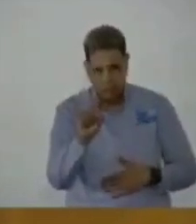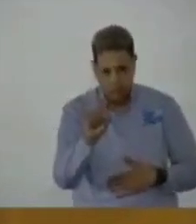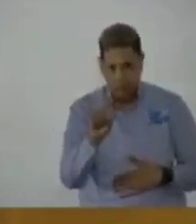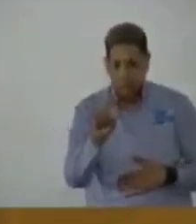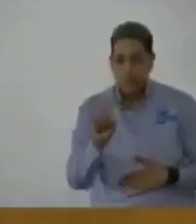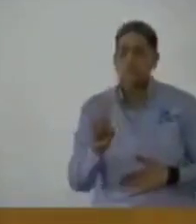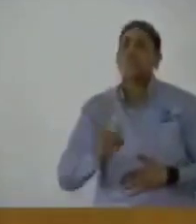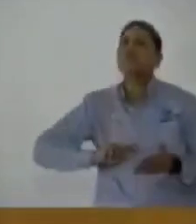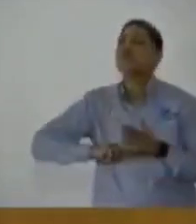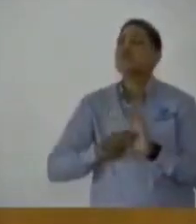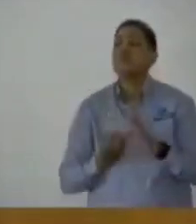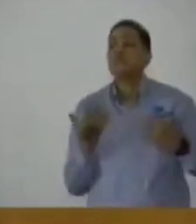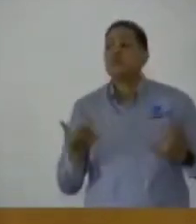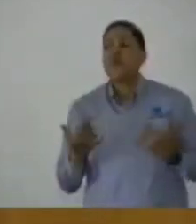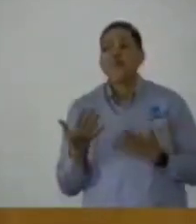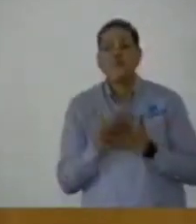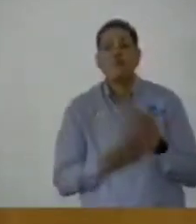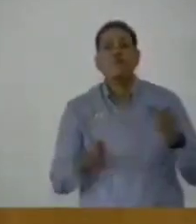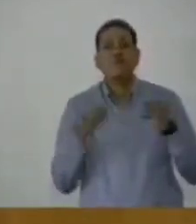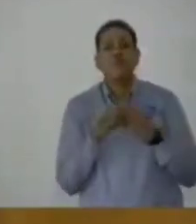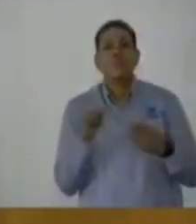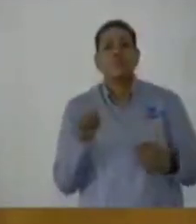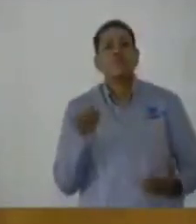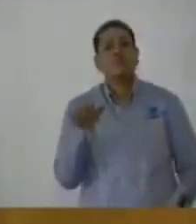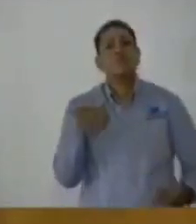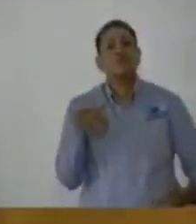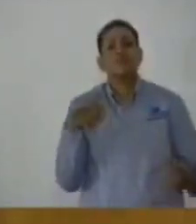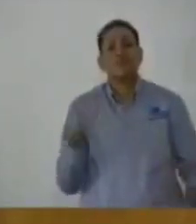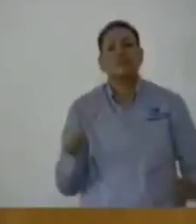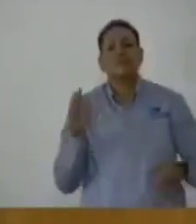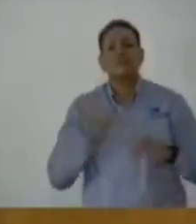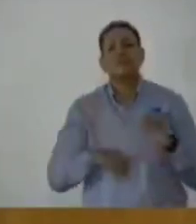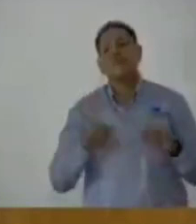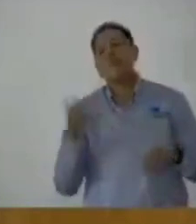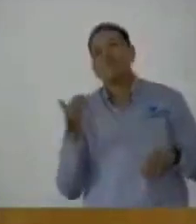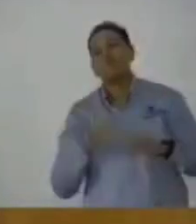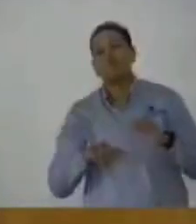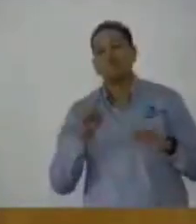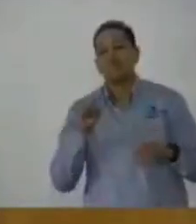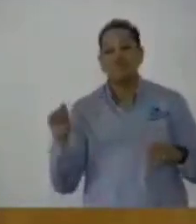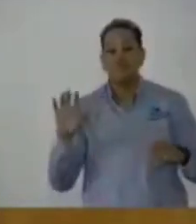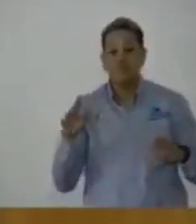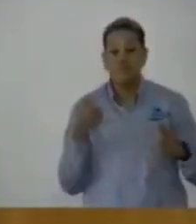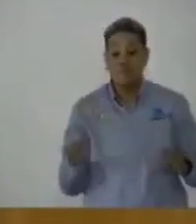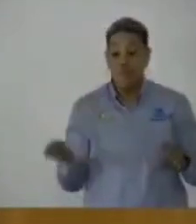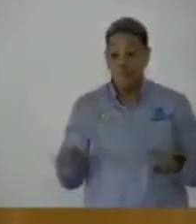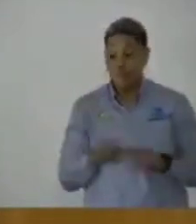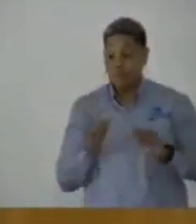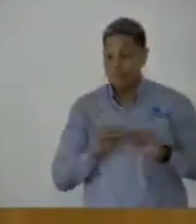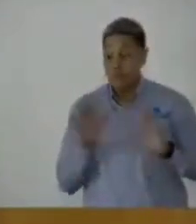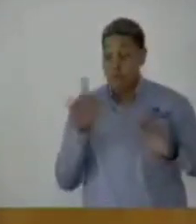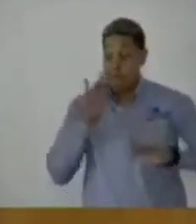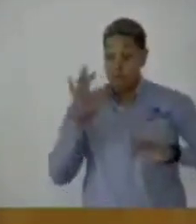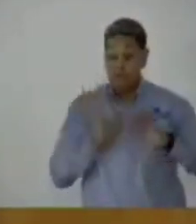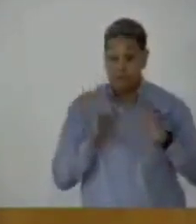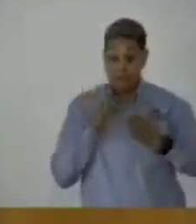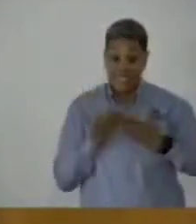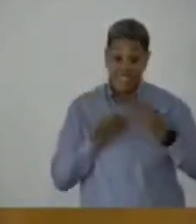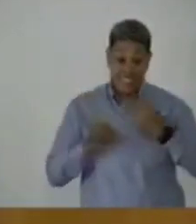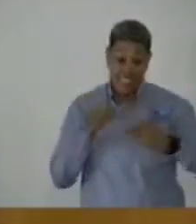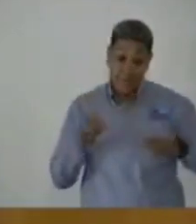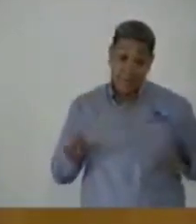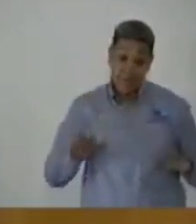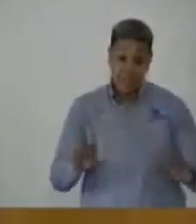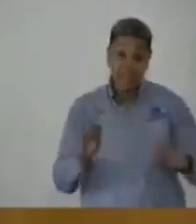So therefore, in this collection of more taxes, other than in 2020, when clearly there was a lack of economic